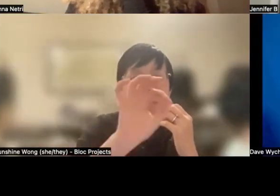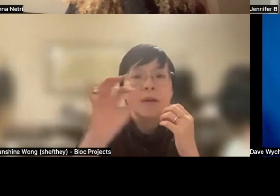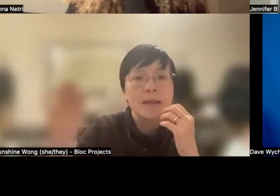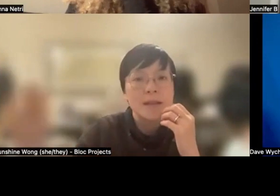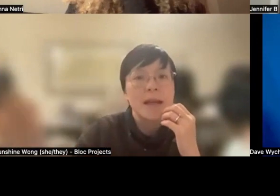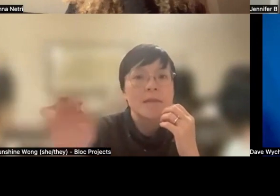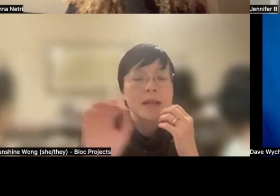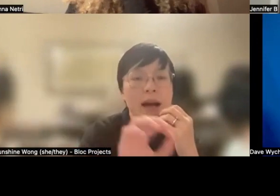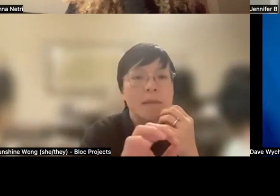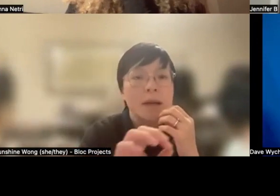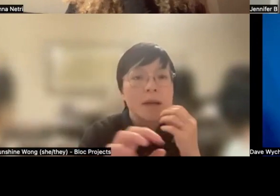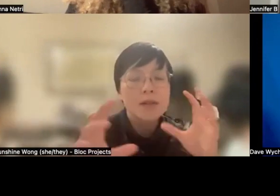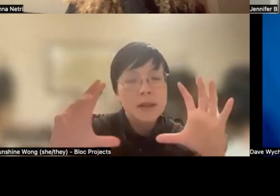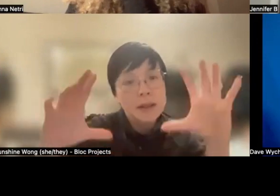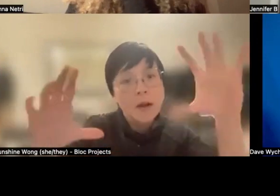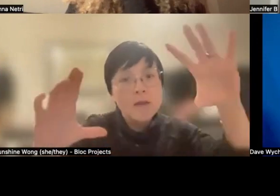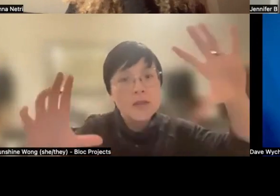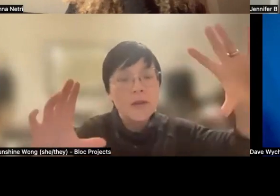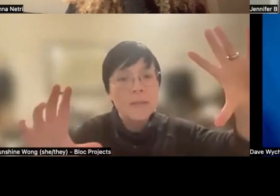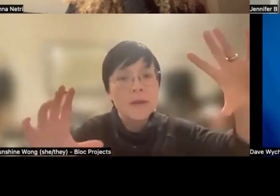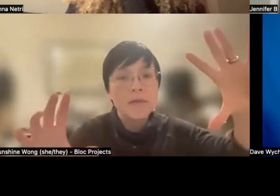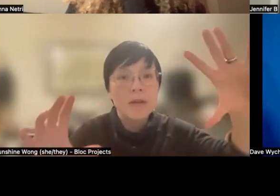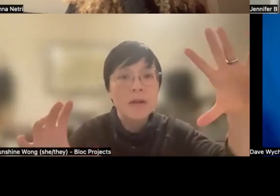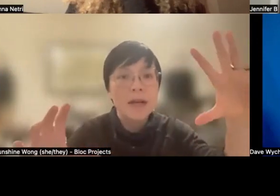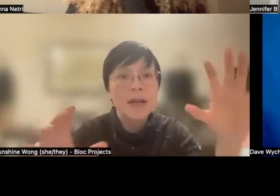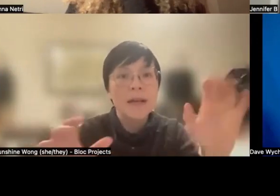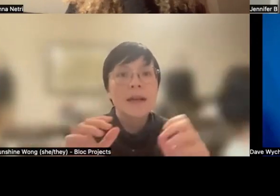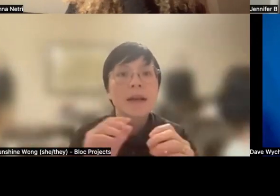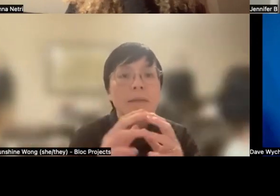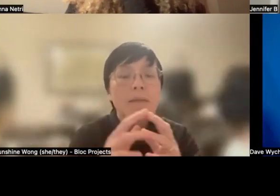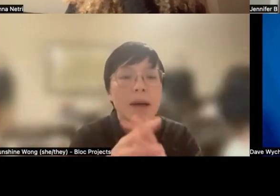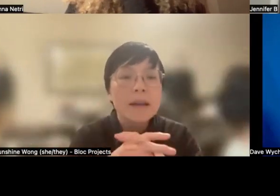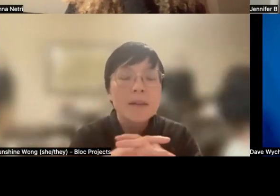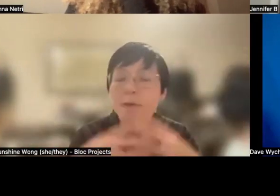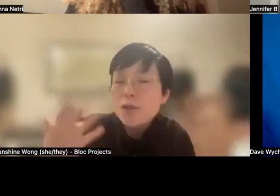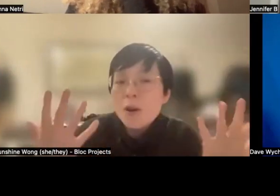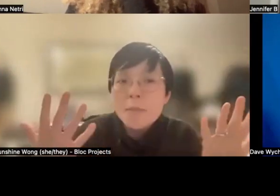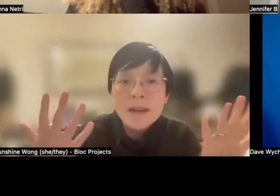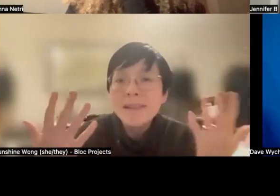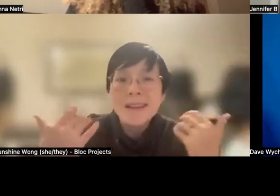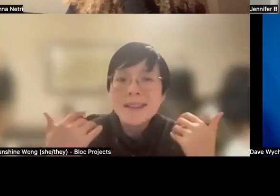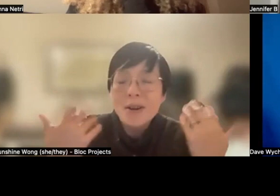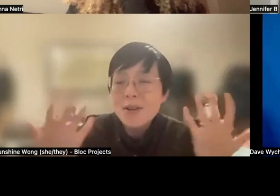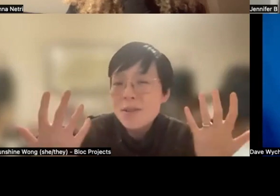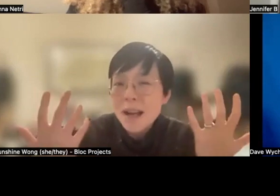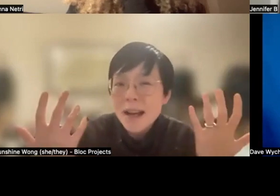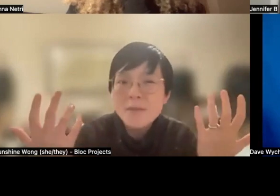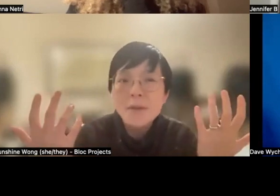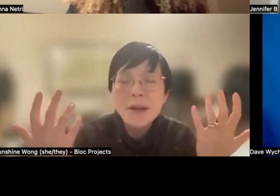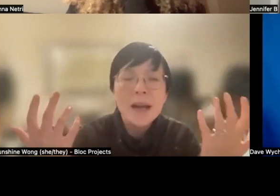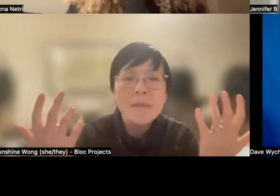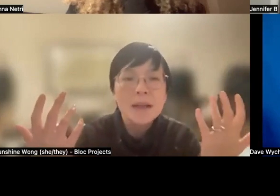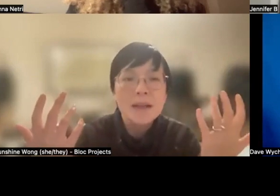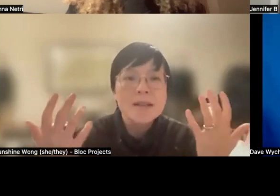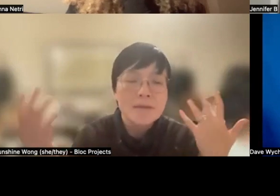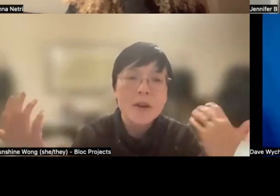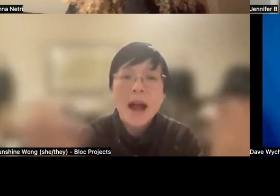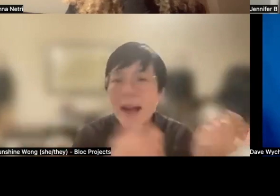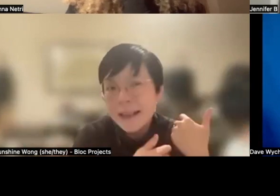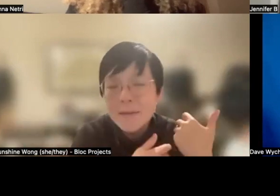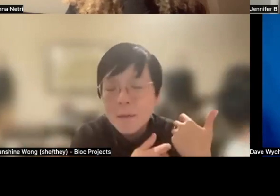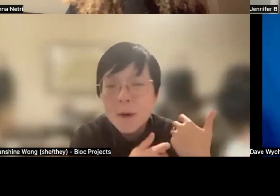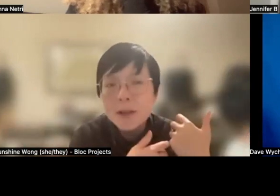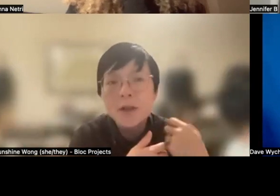lots of people at the same time so that they all show up in the recording. But if you don't pin, that's also kind of okay, because